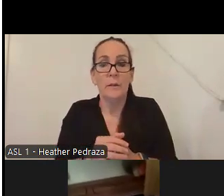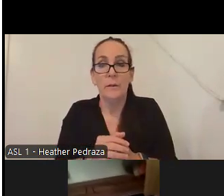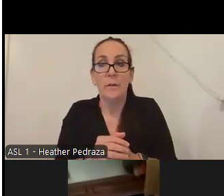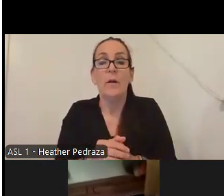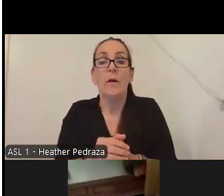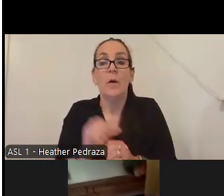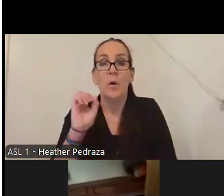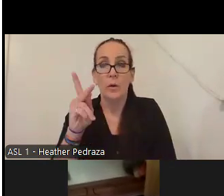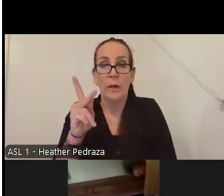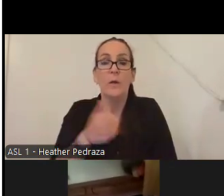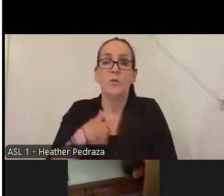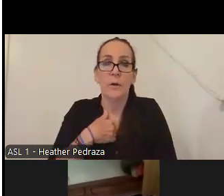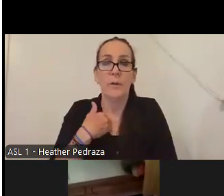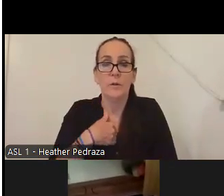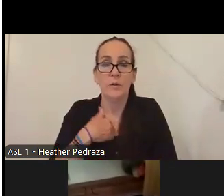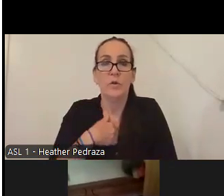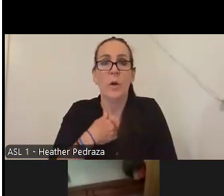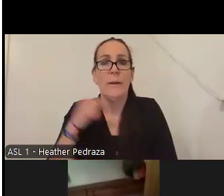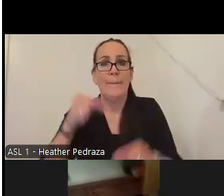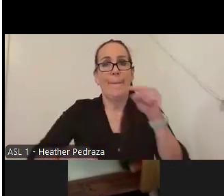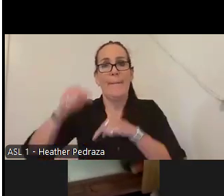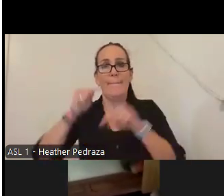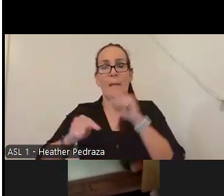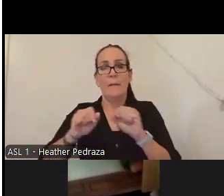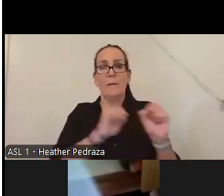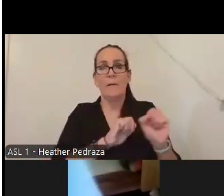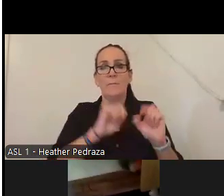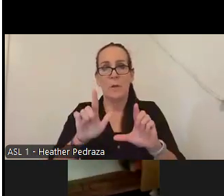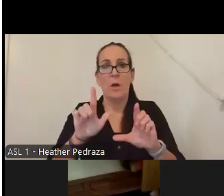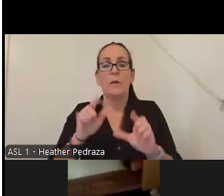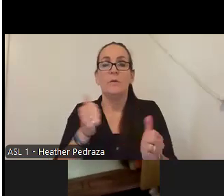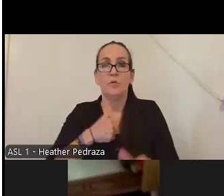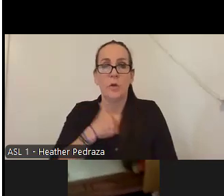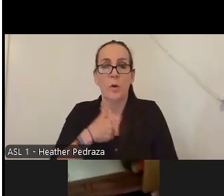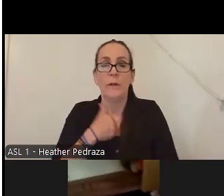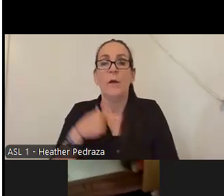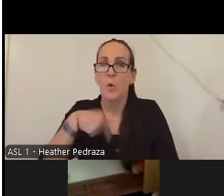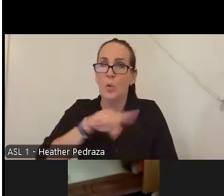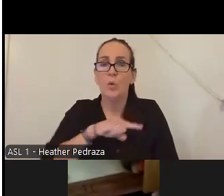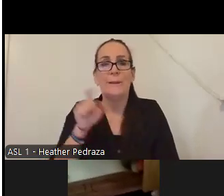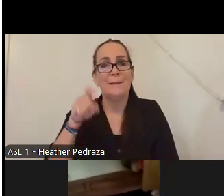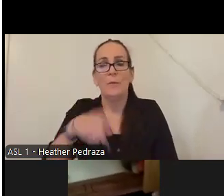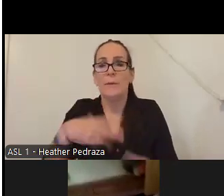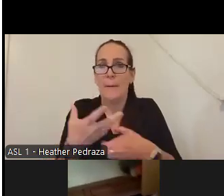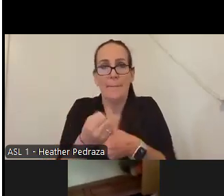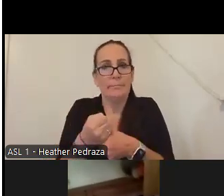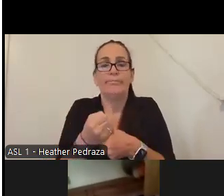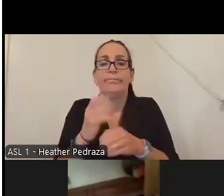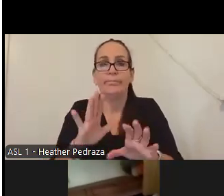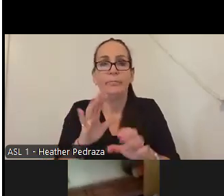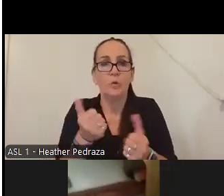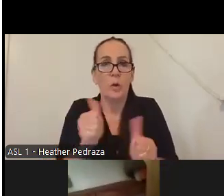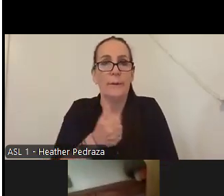Okay, sorry, I guess rewind. The slides were very much abbreviated, so I will keep them as they are.